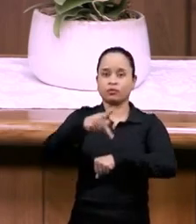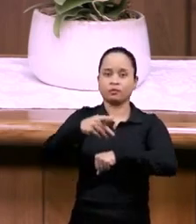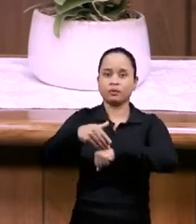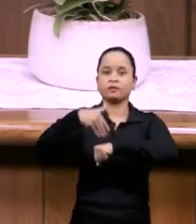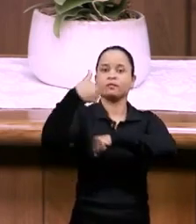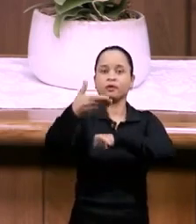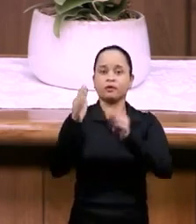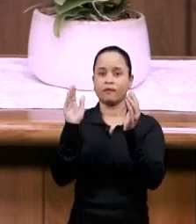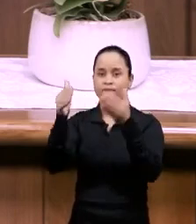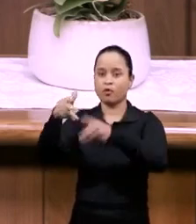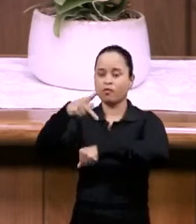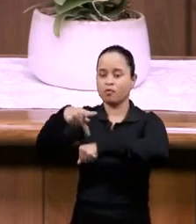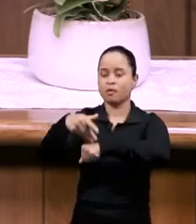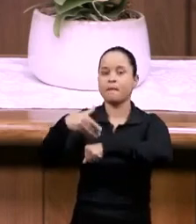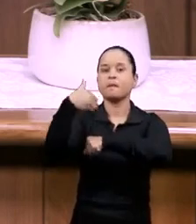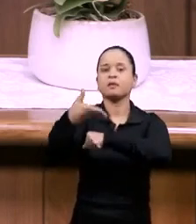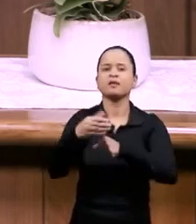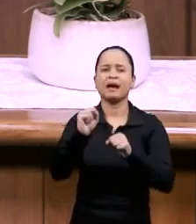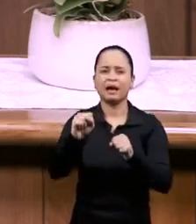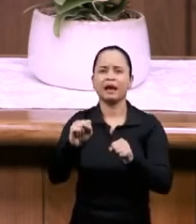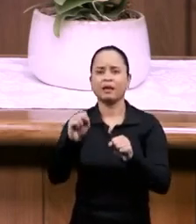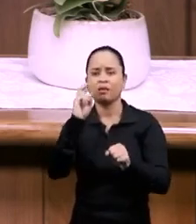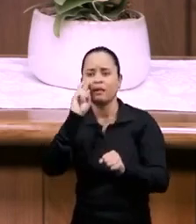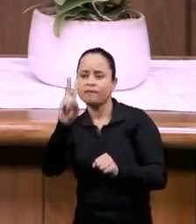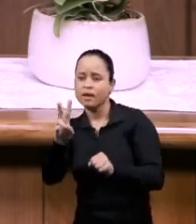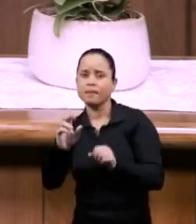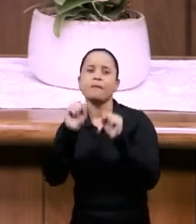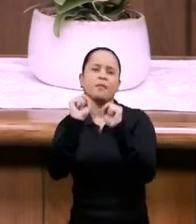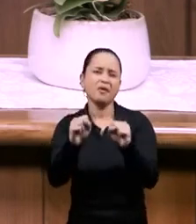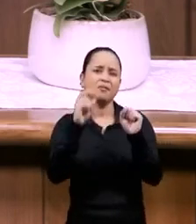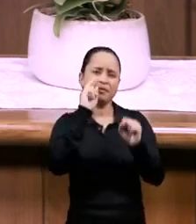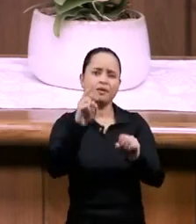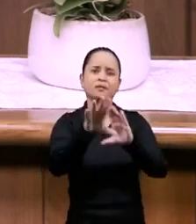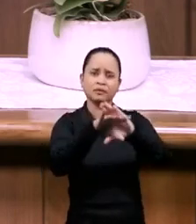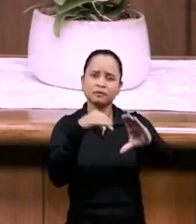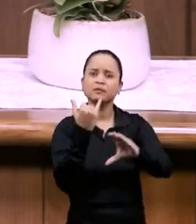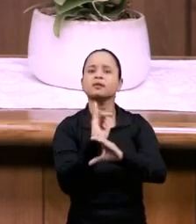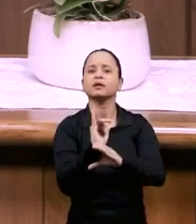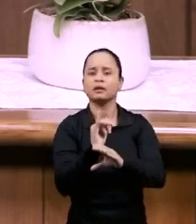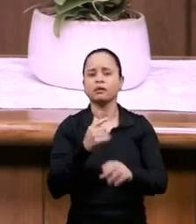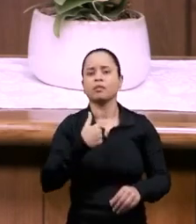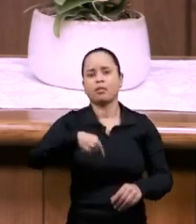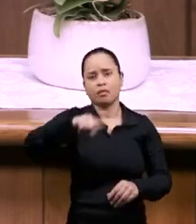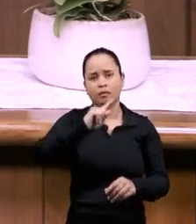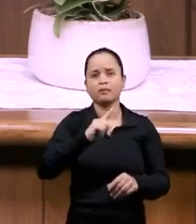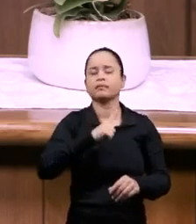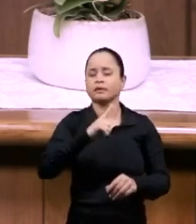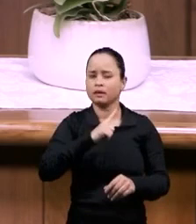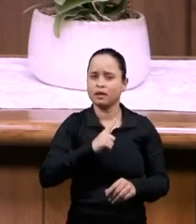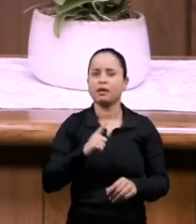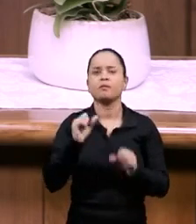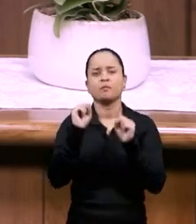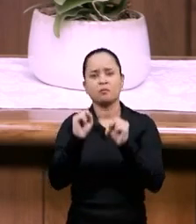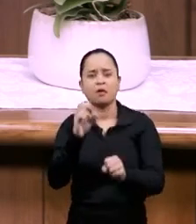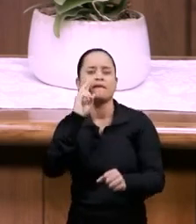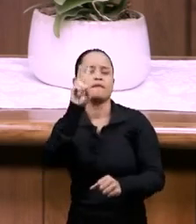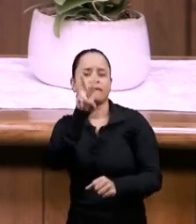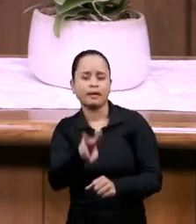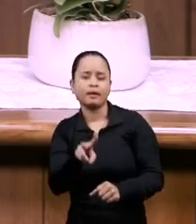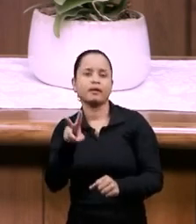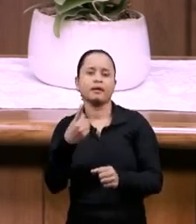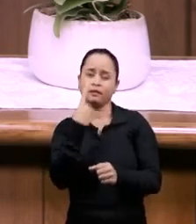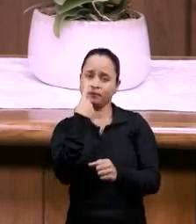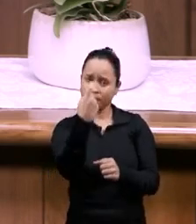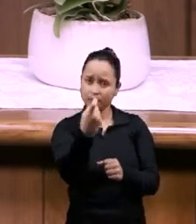contributions of the brethren from last week. Oh, I like to watch it as well. If those who are local, they can watch it. You can go back and watch it from last